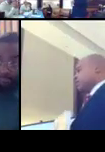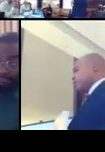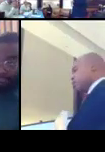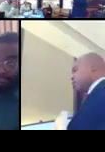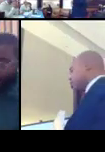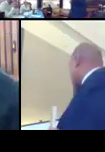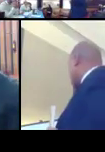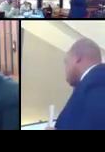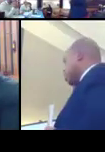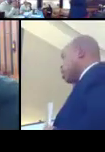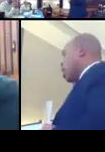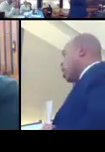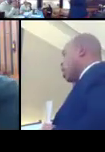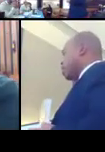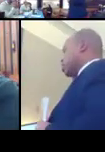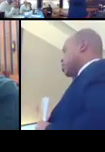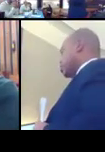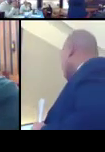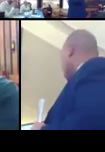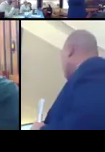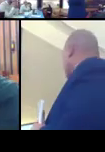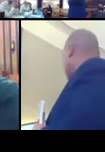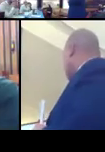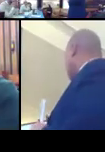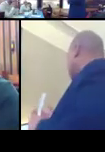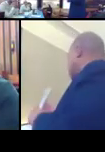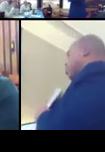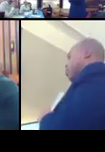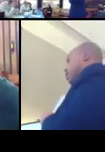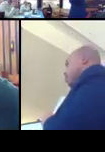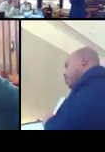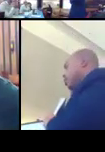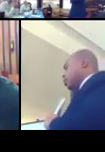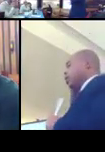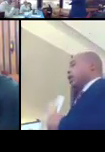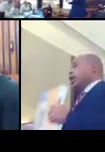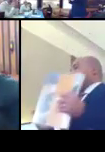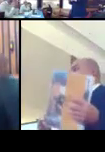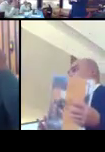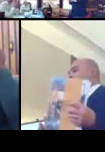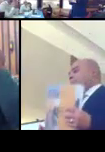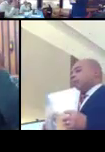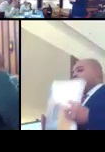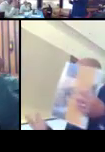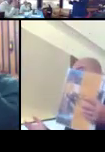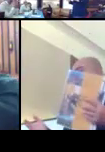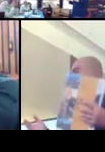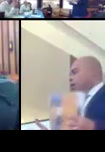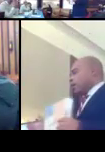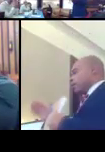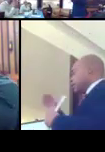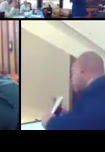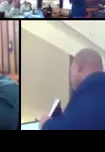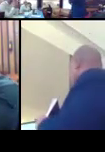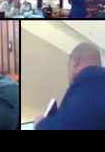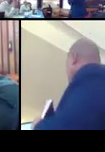50 units of new single family. And we did those other scenarios to talk about the total development cost. Here's the cost that maybe the market could